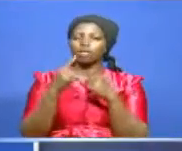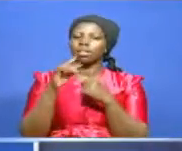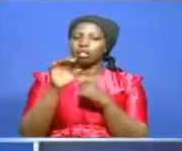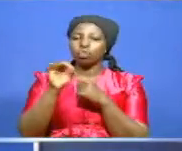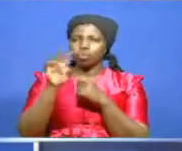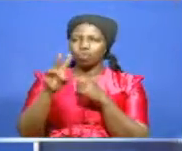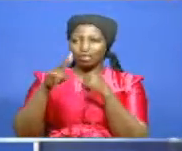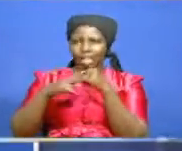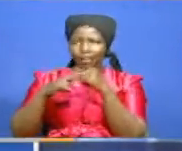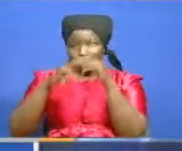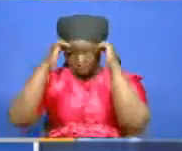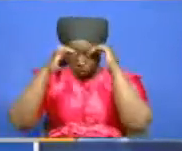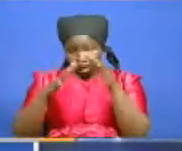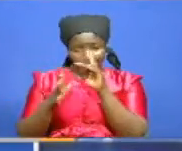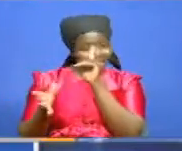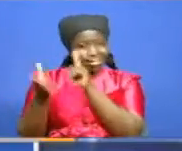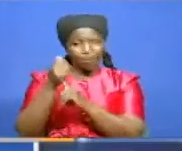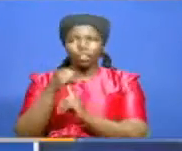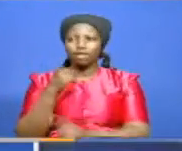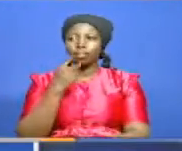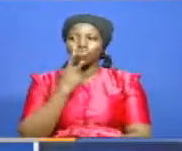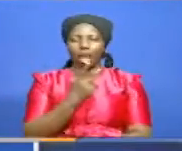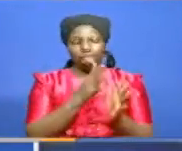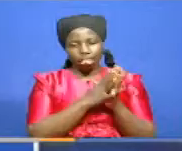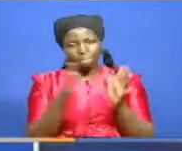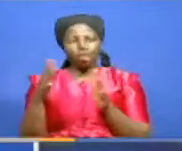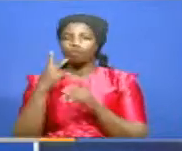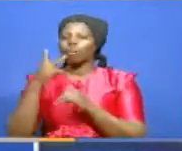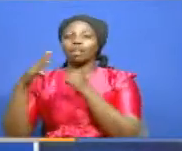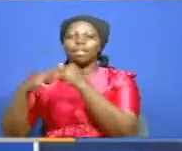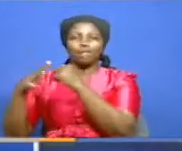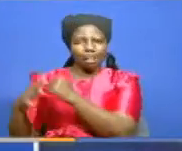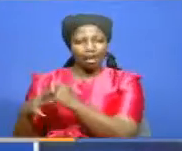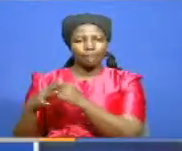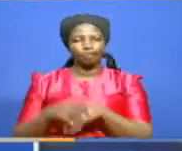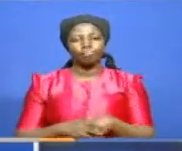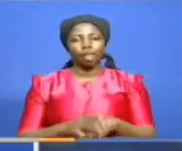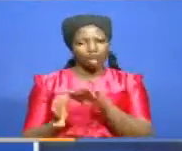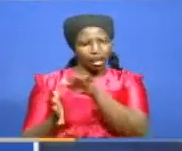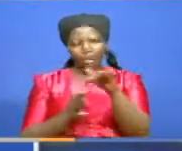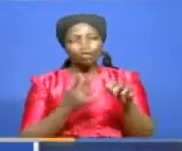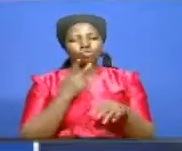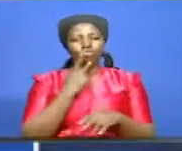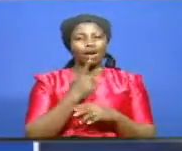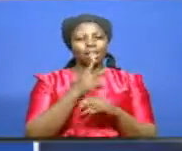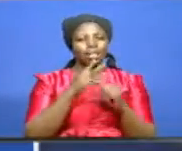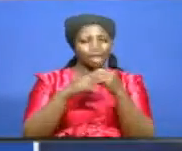589,027 candidates got between 200 and 299 marks.